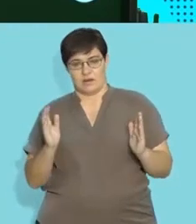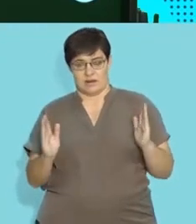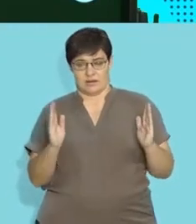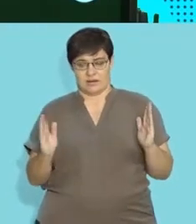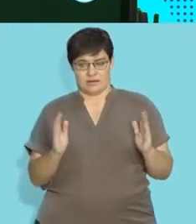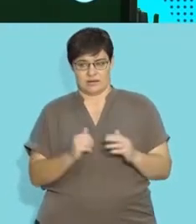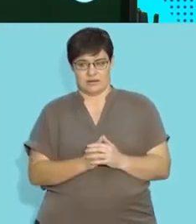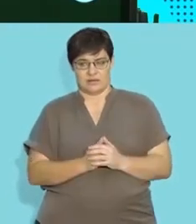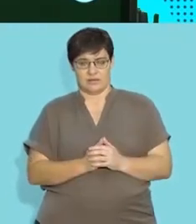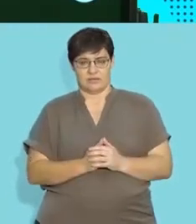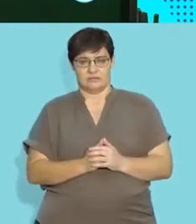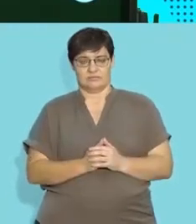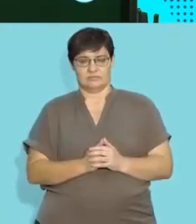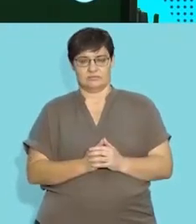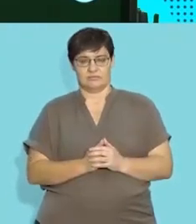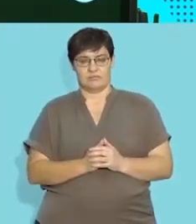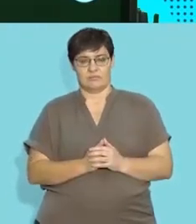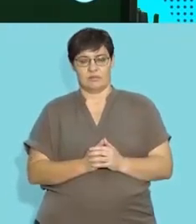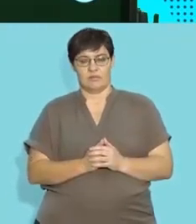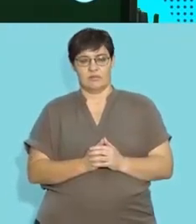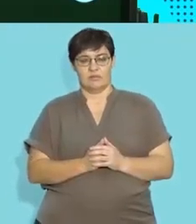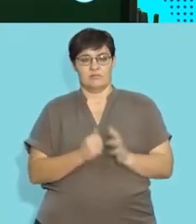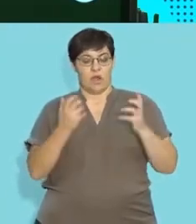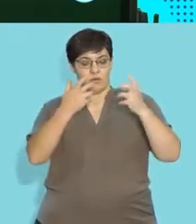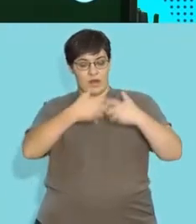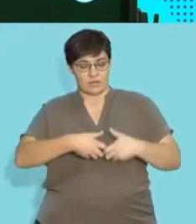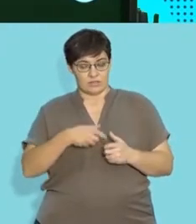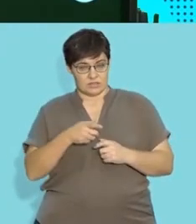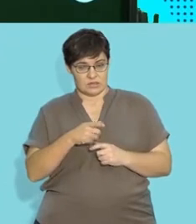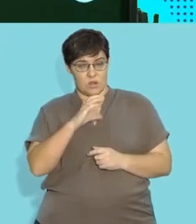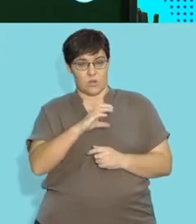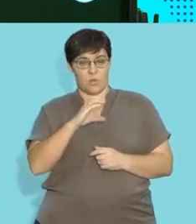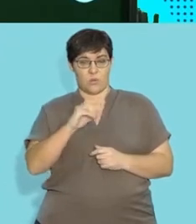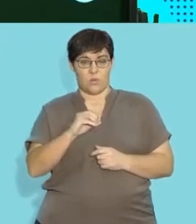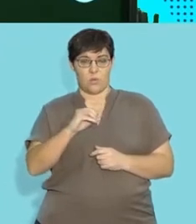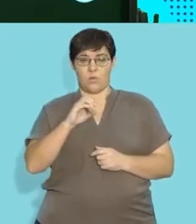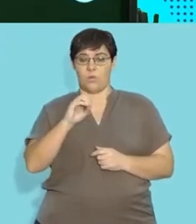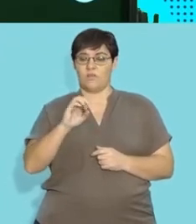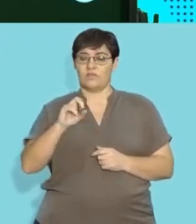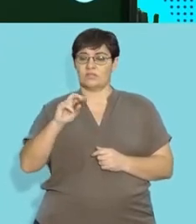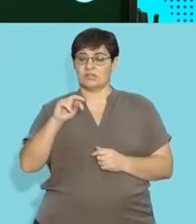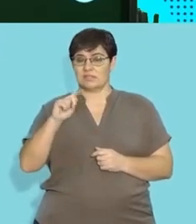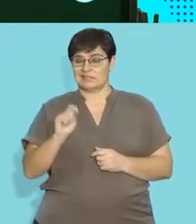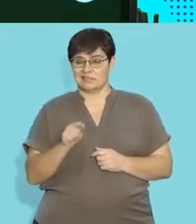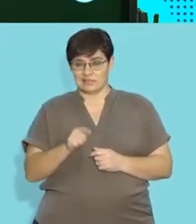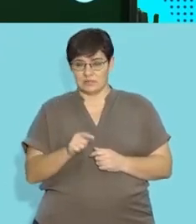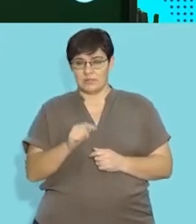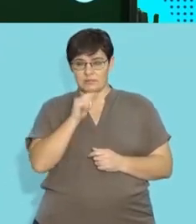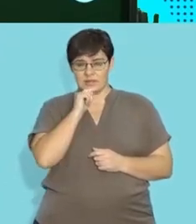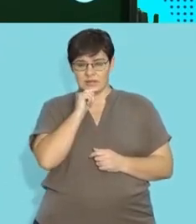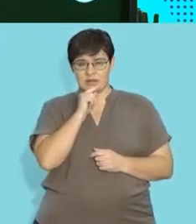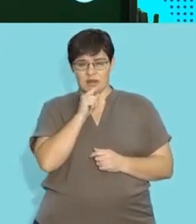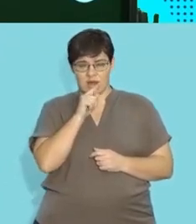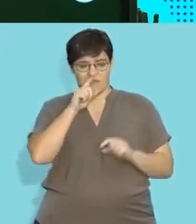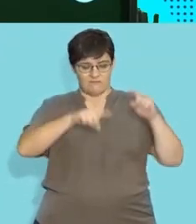And correlation coefficient measure the correlation between two variables, the